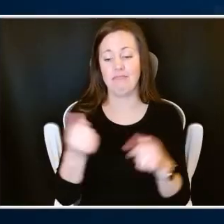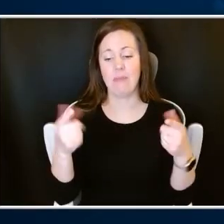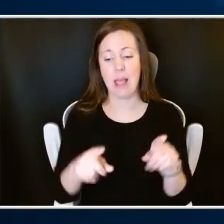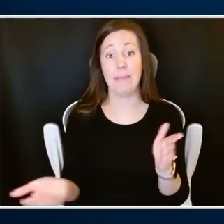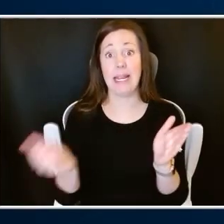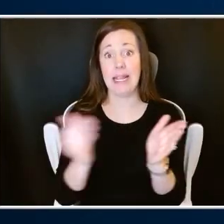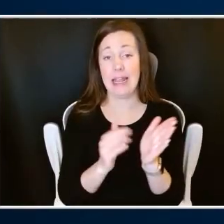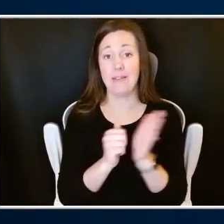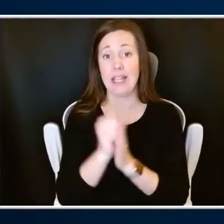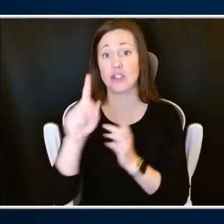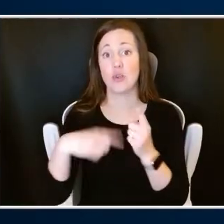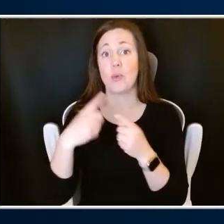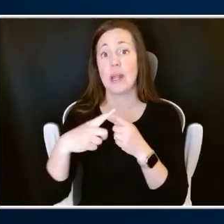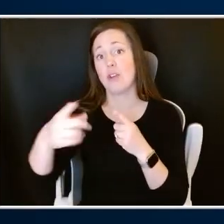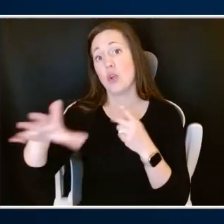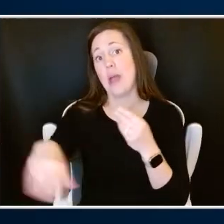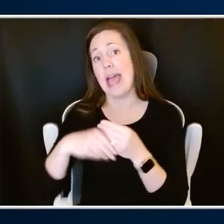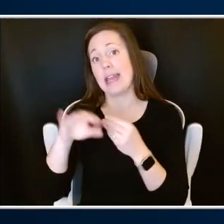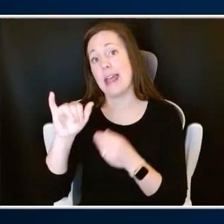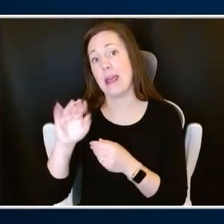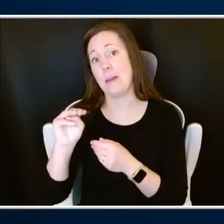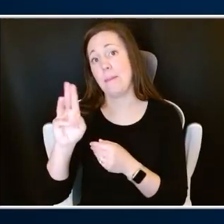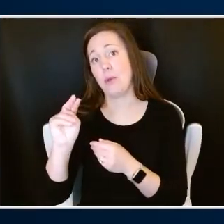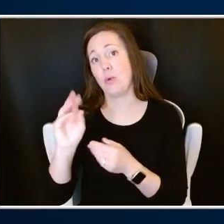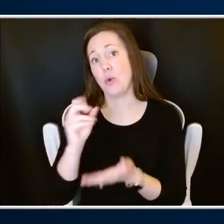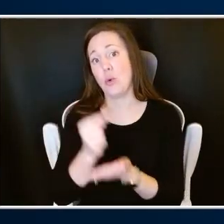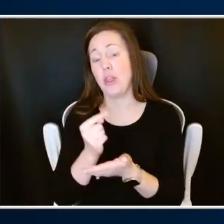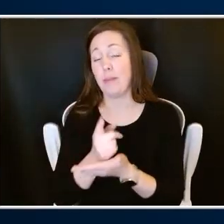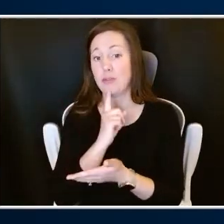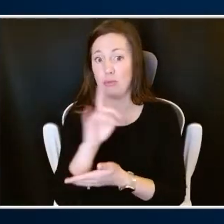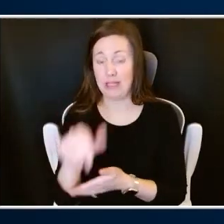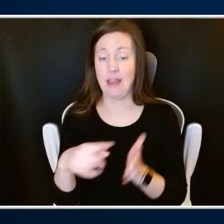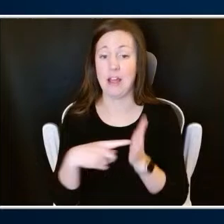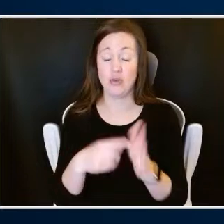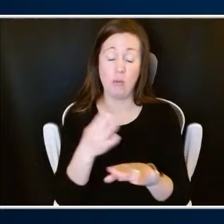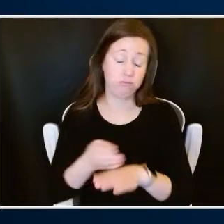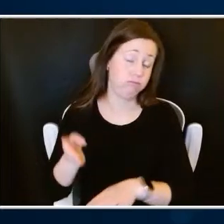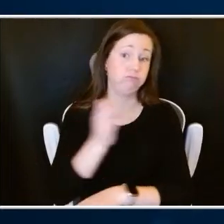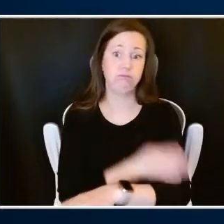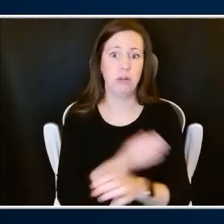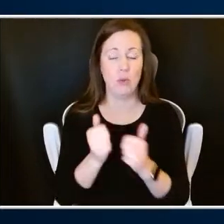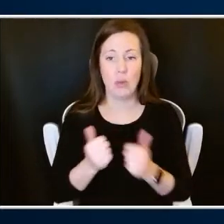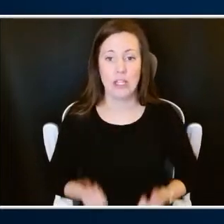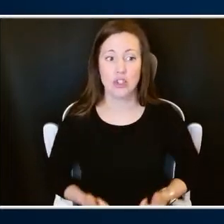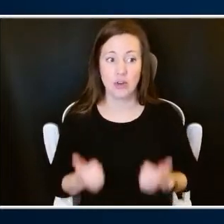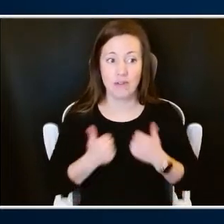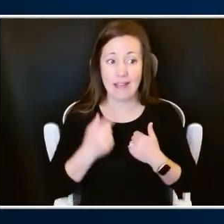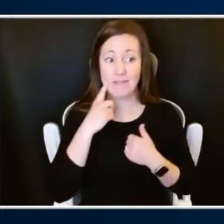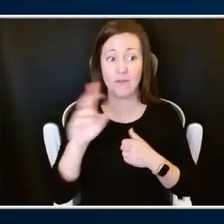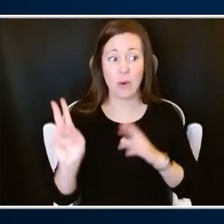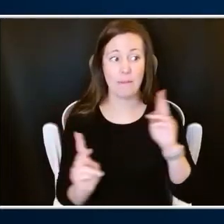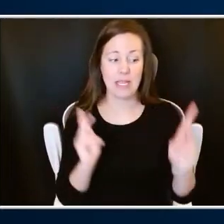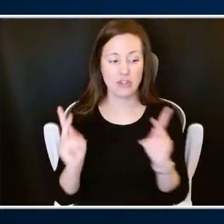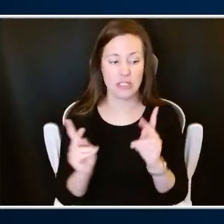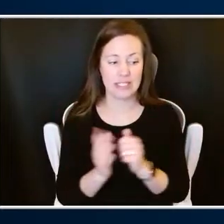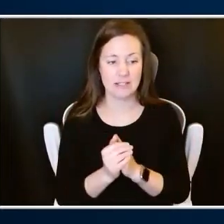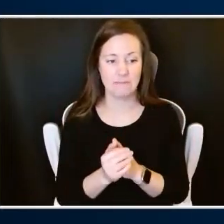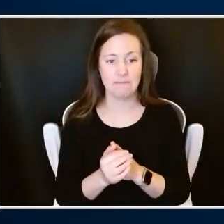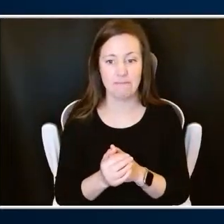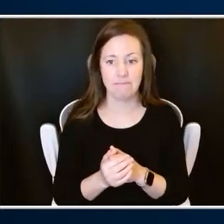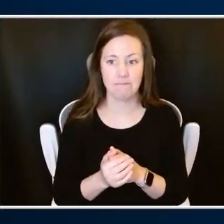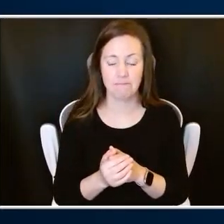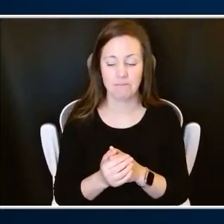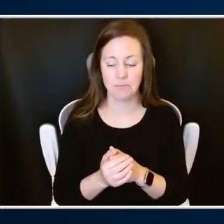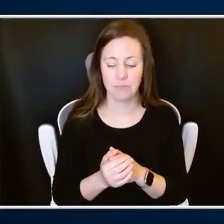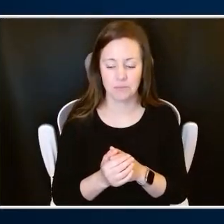added immunotherapy. So a very significant improvement in survival in patients. So I